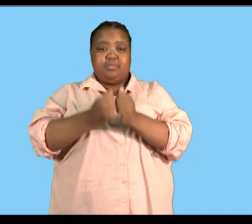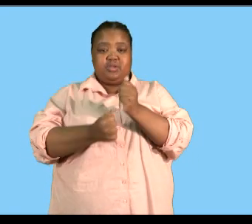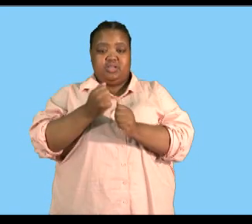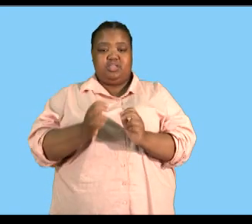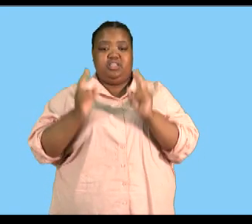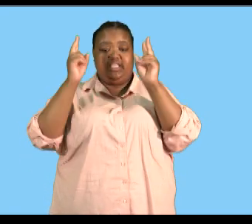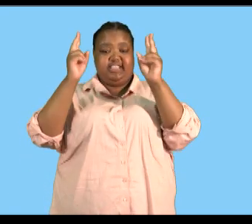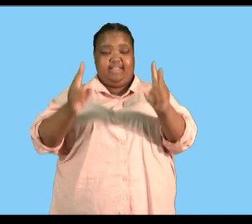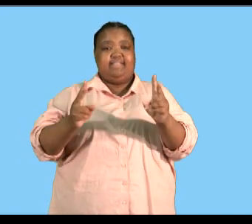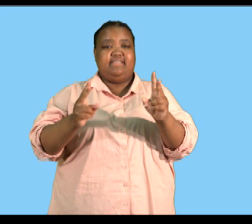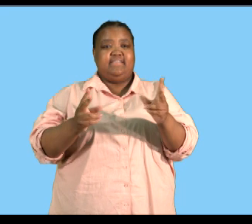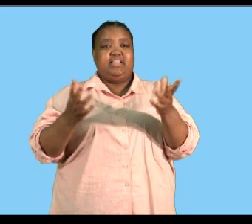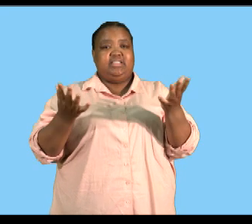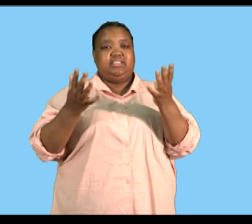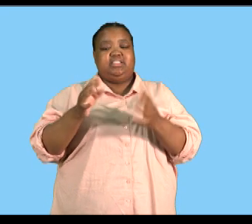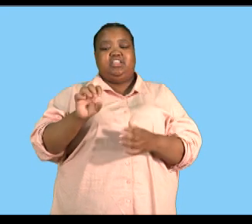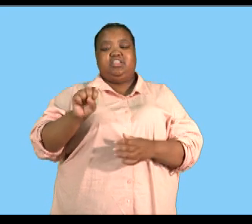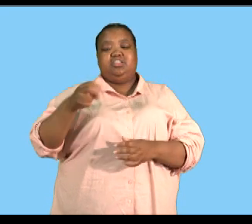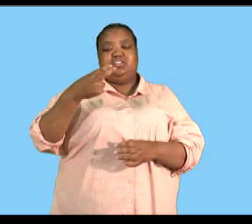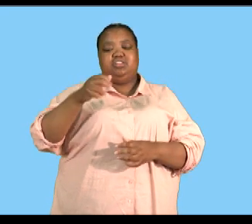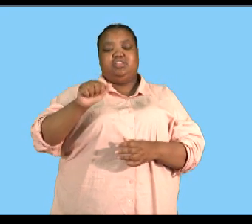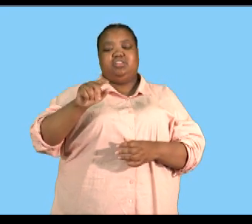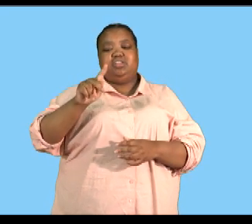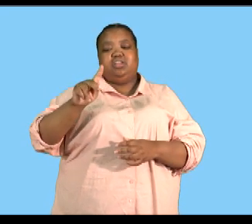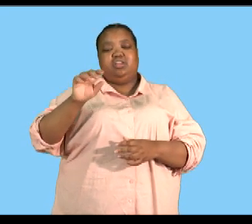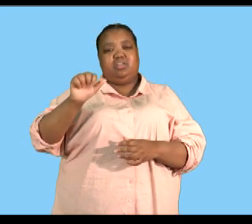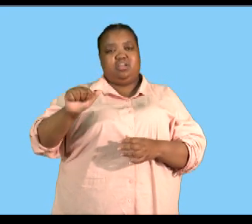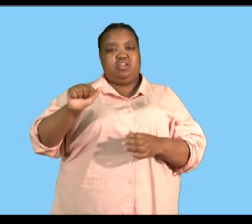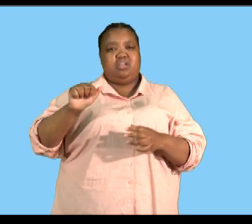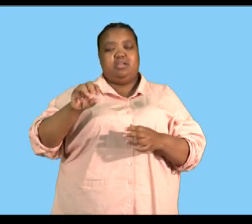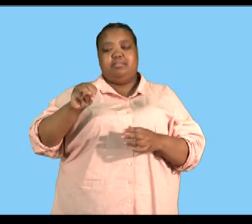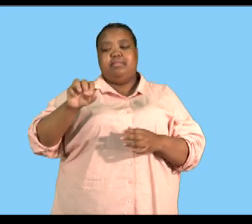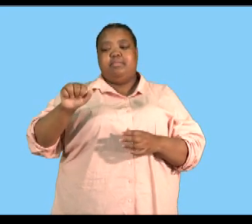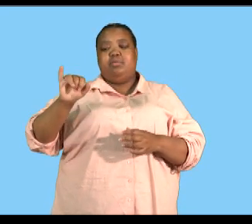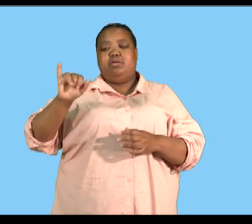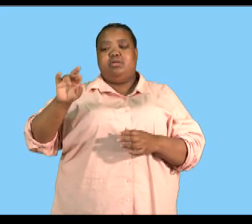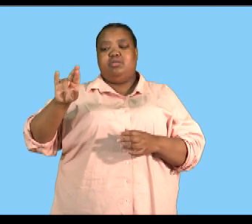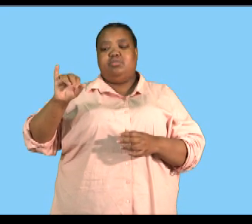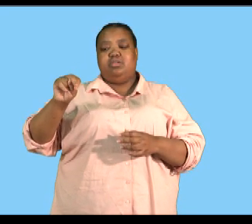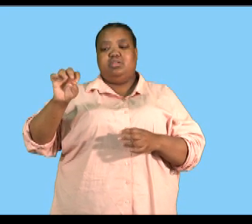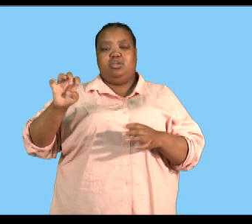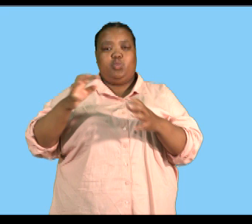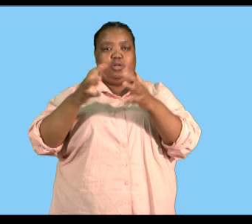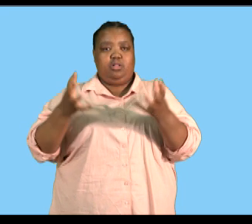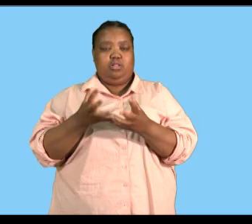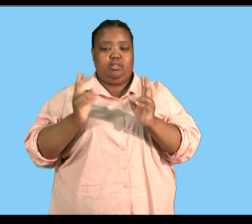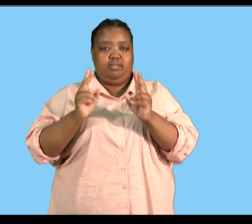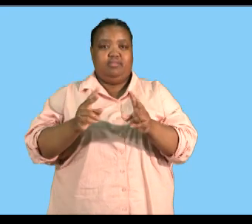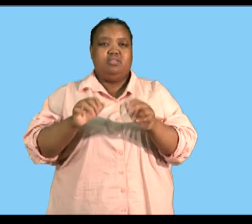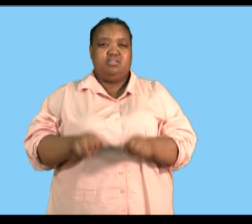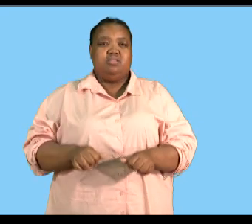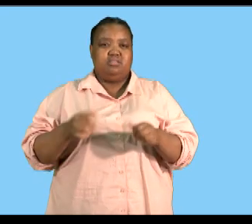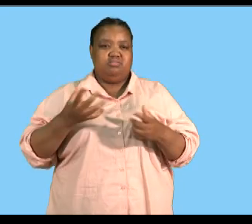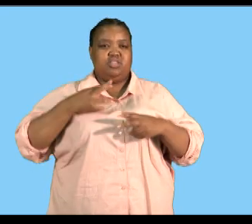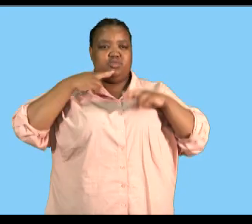Marine World, they went to a restaurant and received a bill below. So a type of